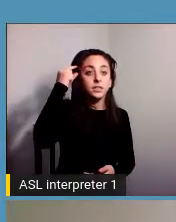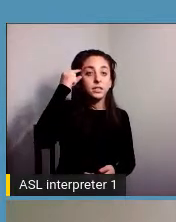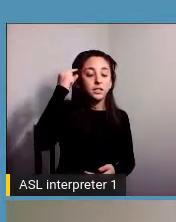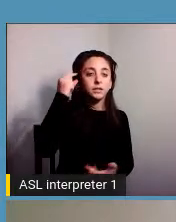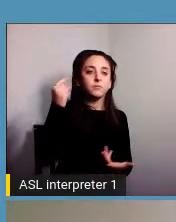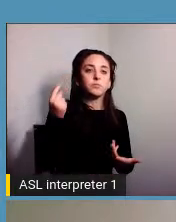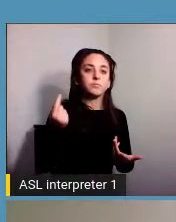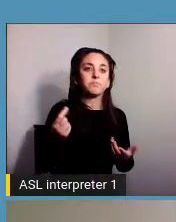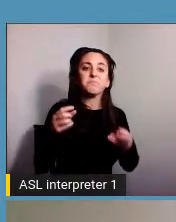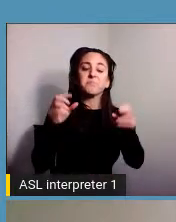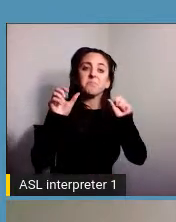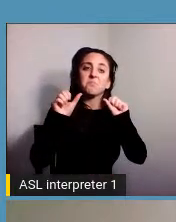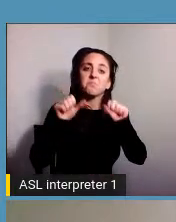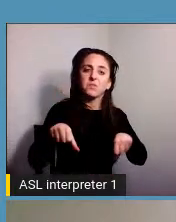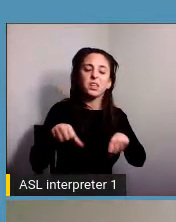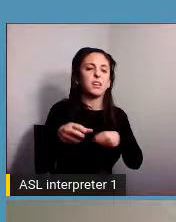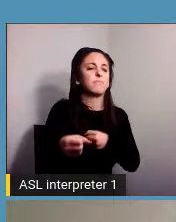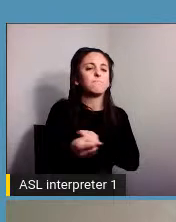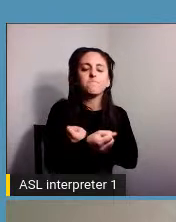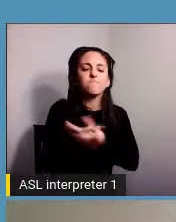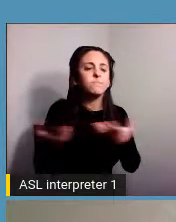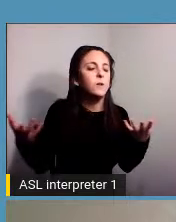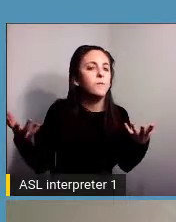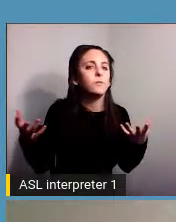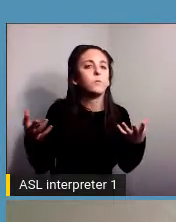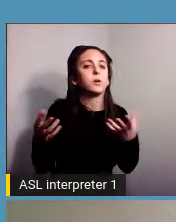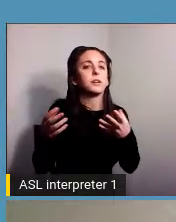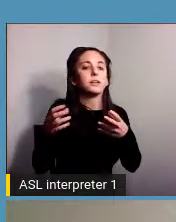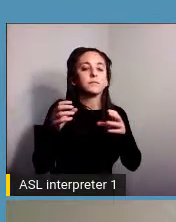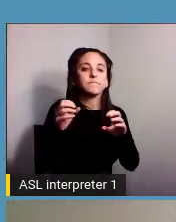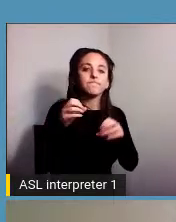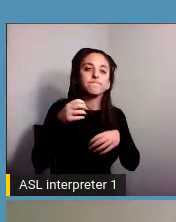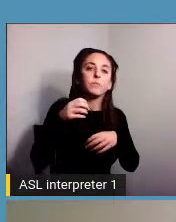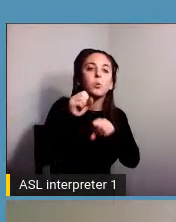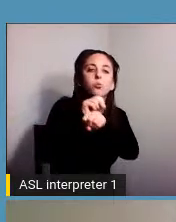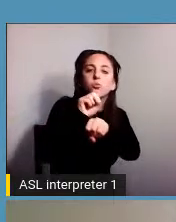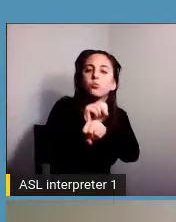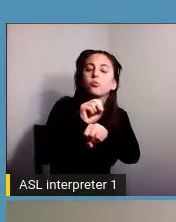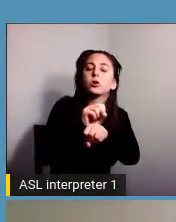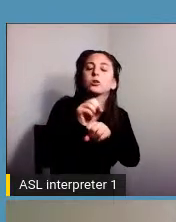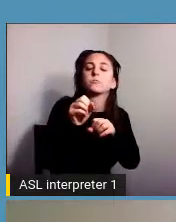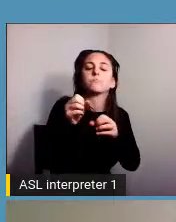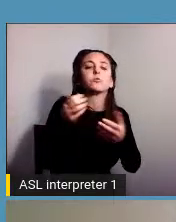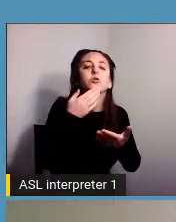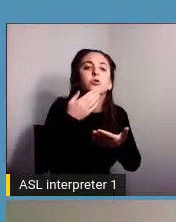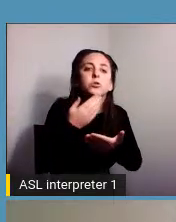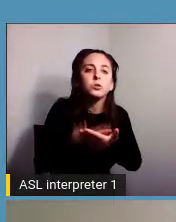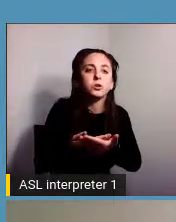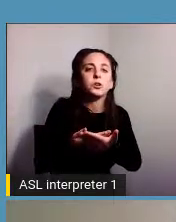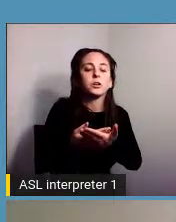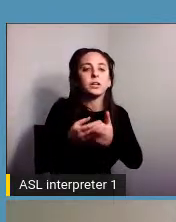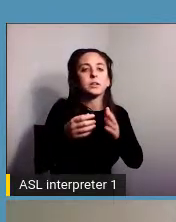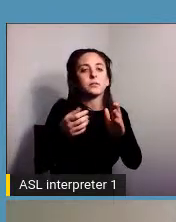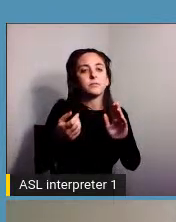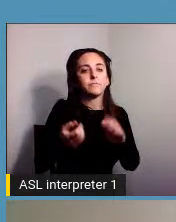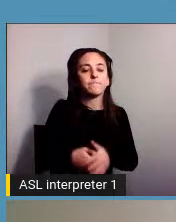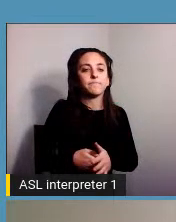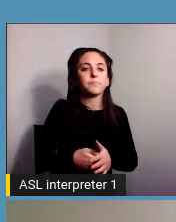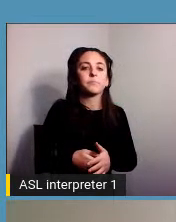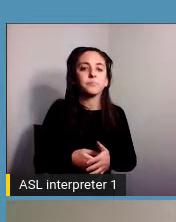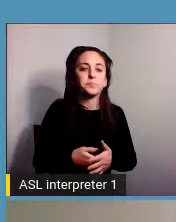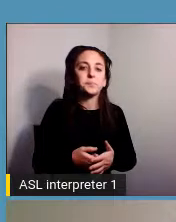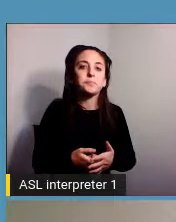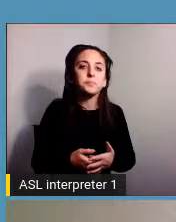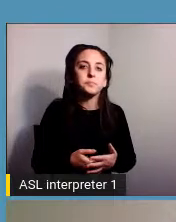allows anybody to produce high quality work and let that work stand toe-to-toe with the work from the most